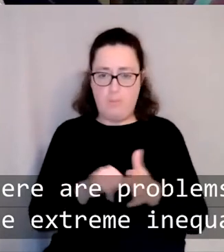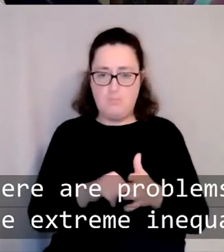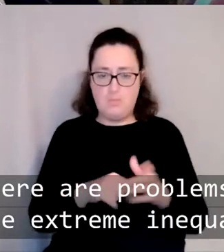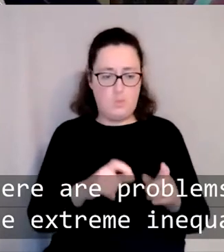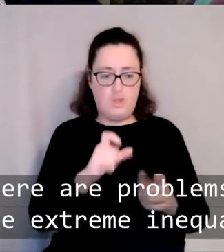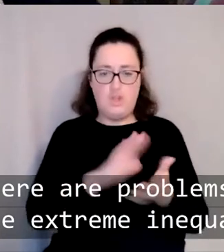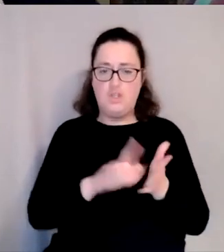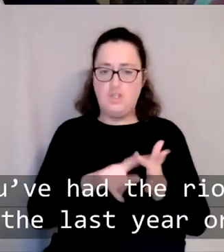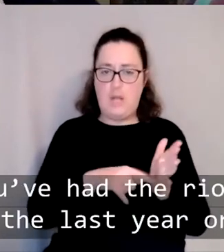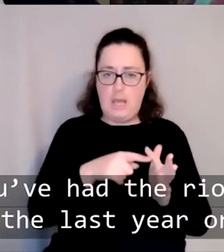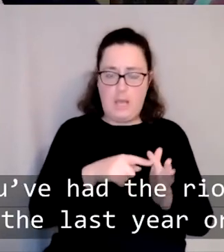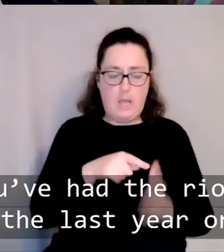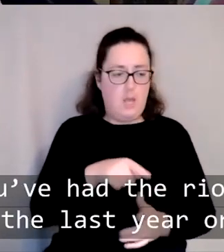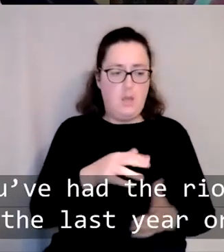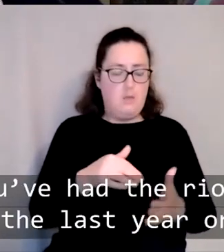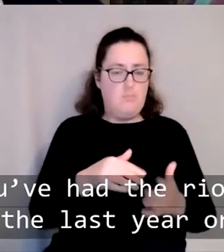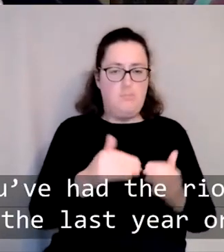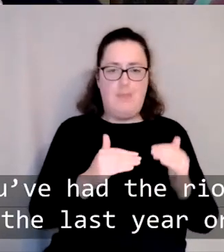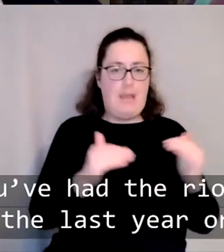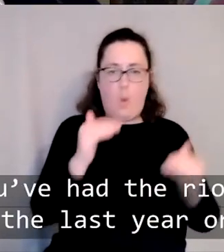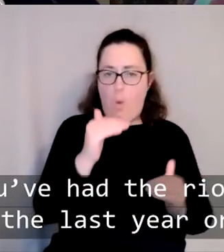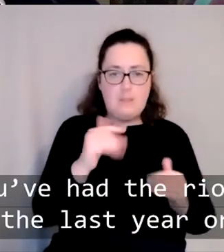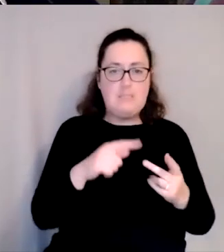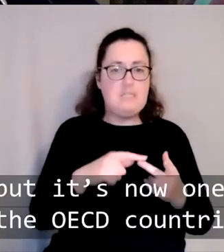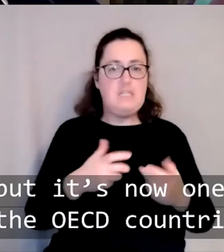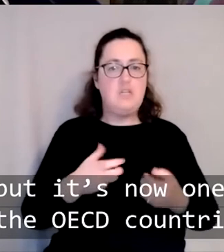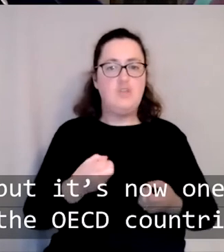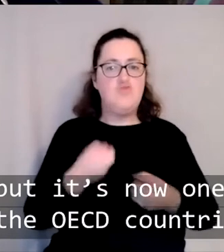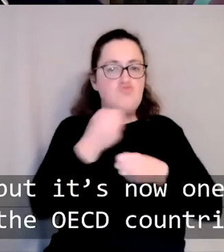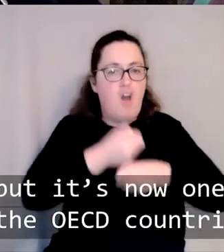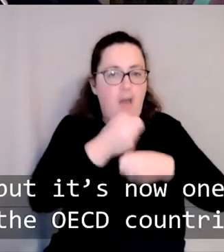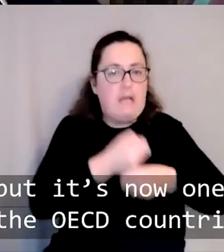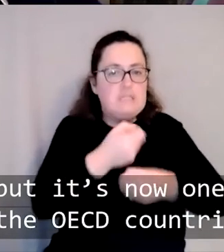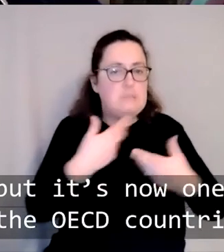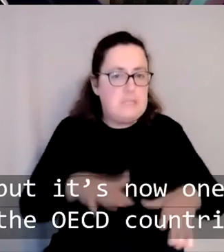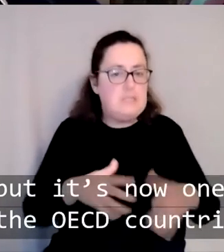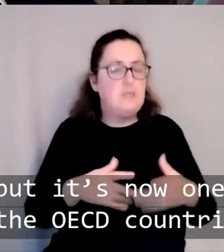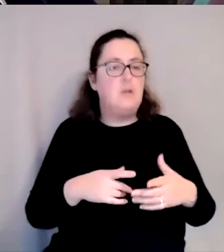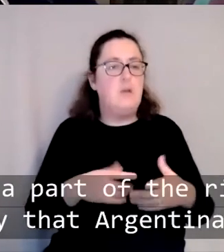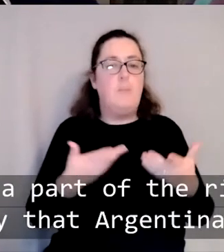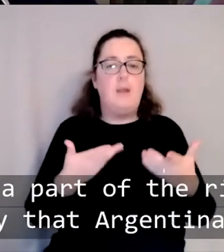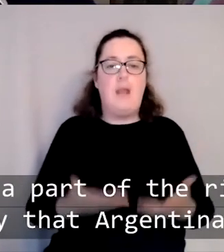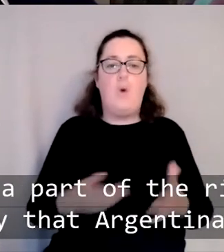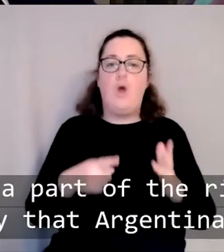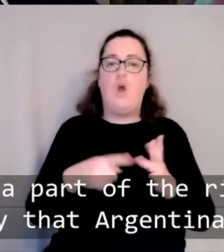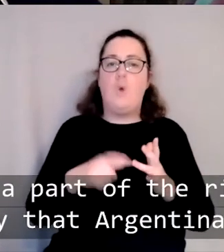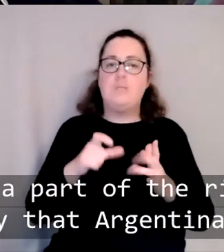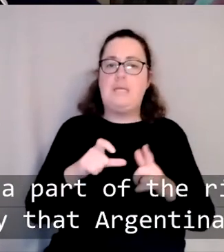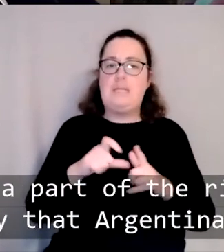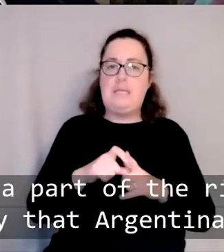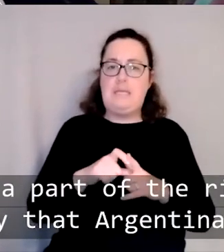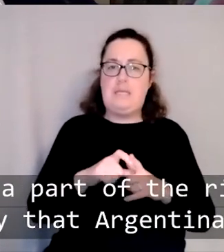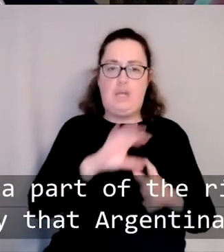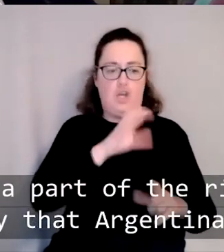extreme inequalities. You've had the riots in the last year or so, but it's now one of the OECD countries. It's now part of the